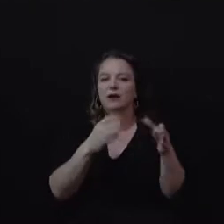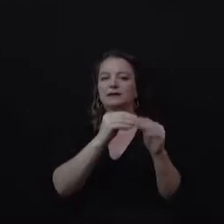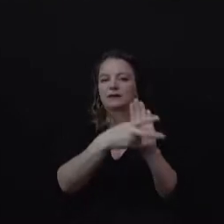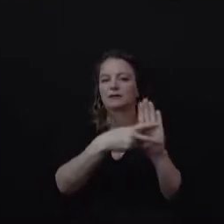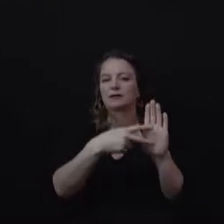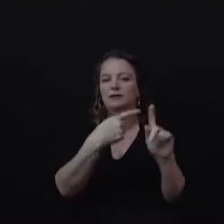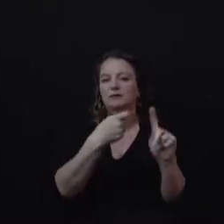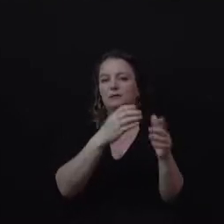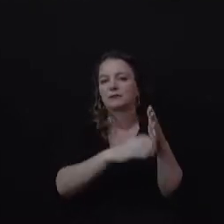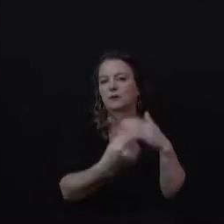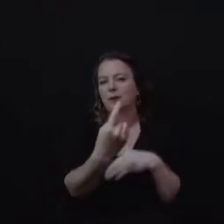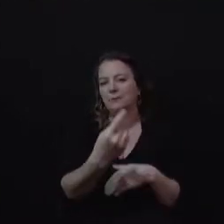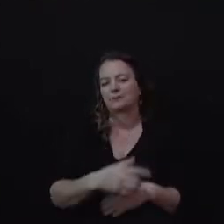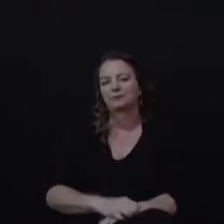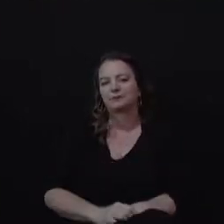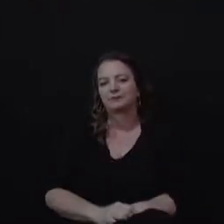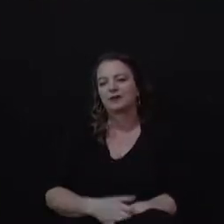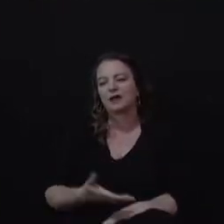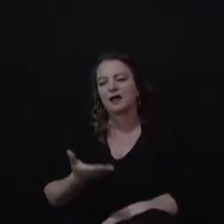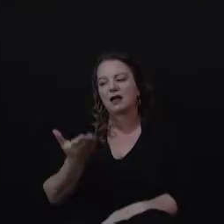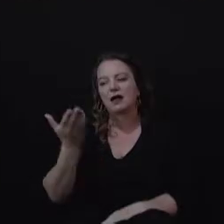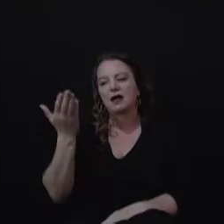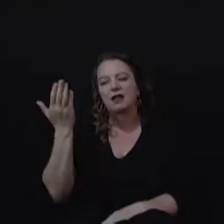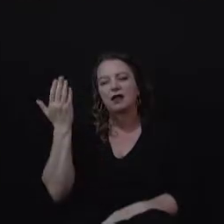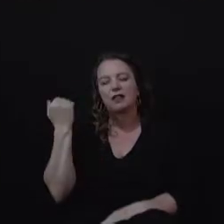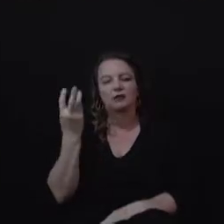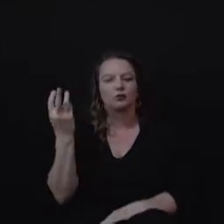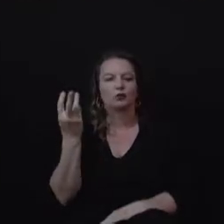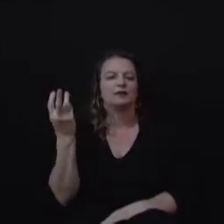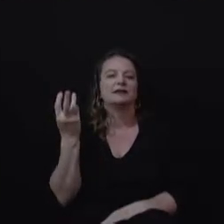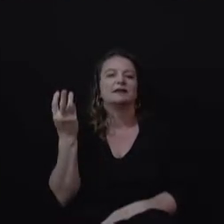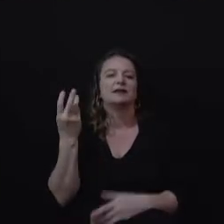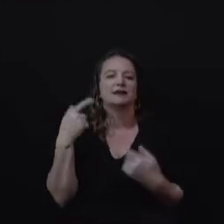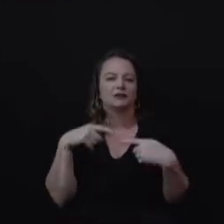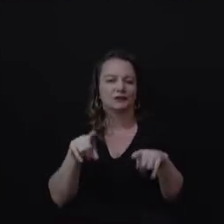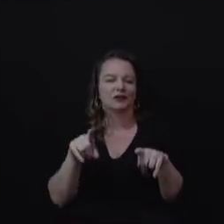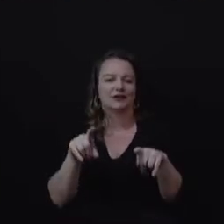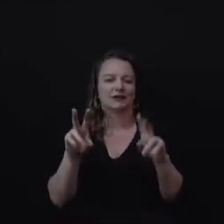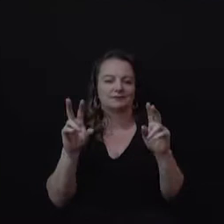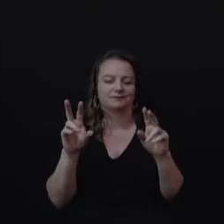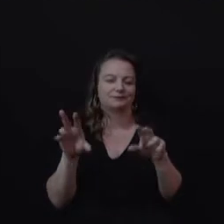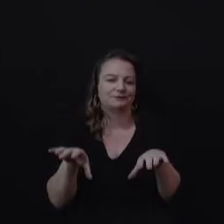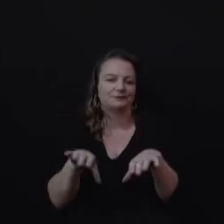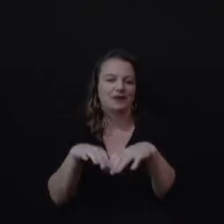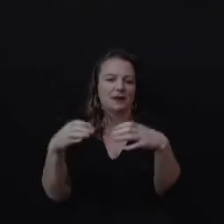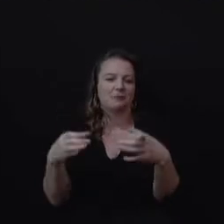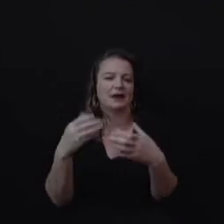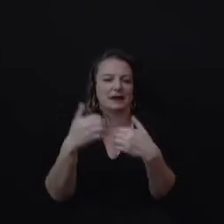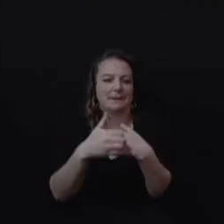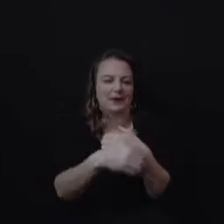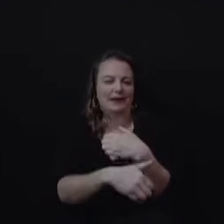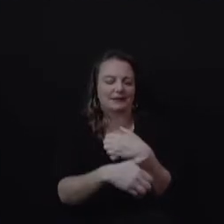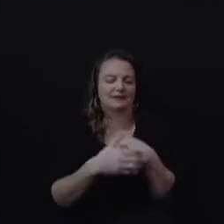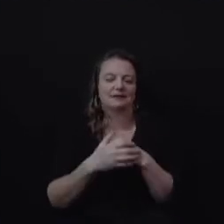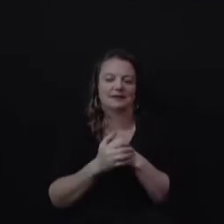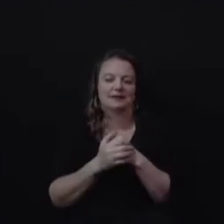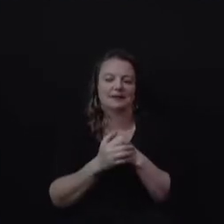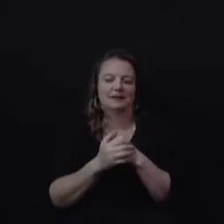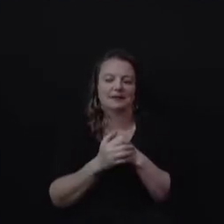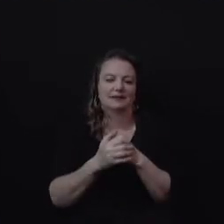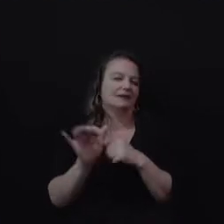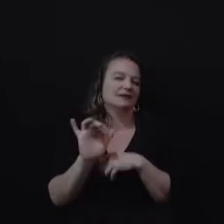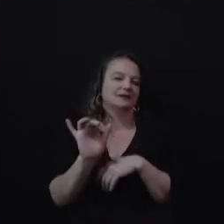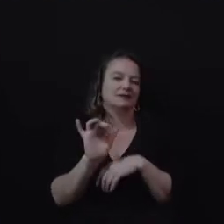1. This past Wednesday at Breaking Bread, and as it was mentioned, you are